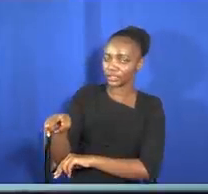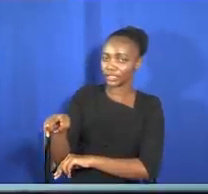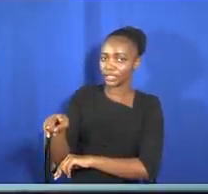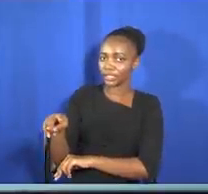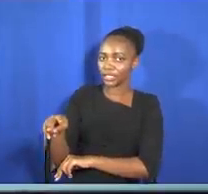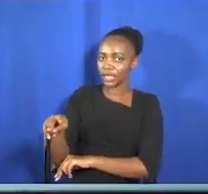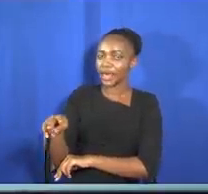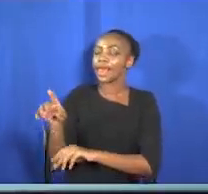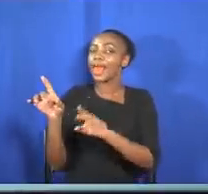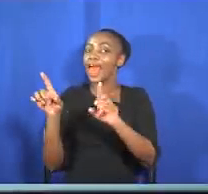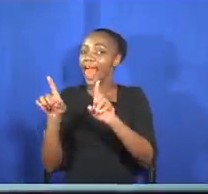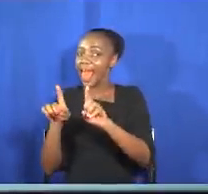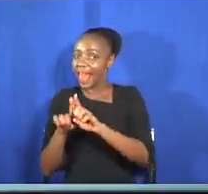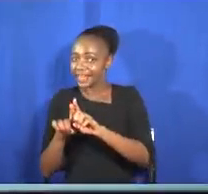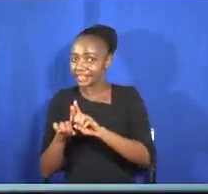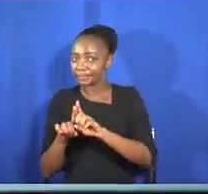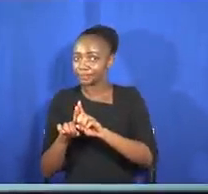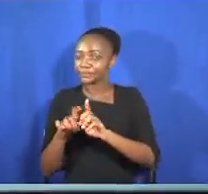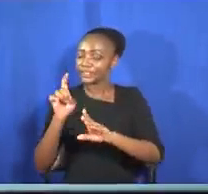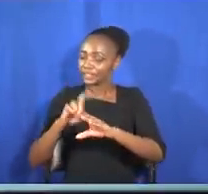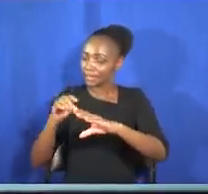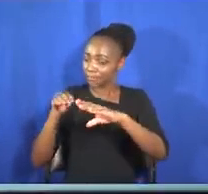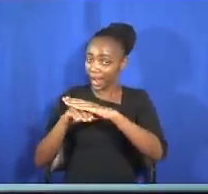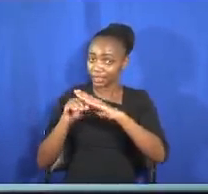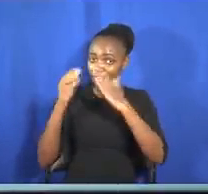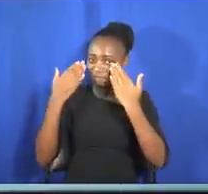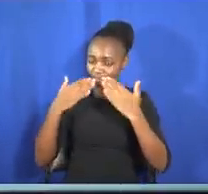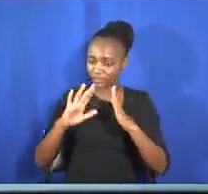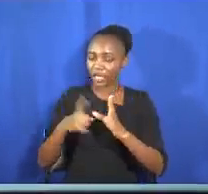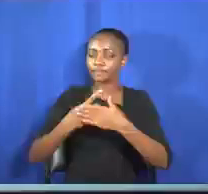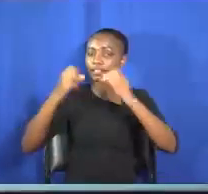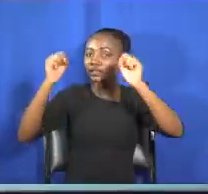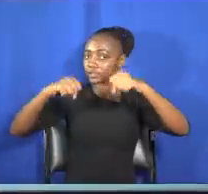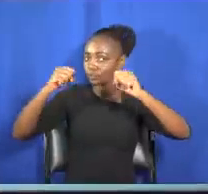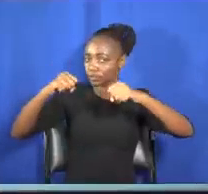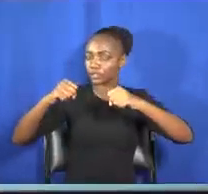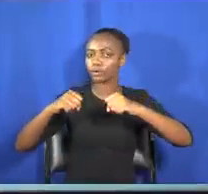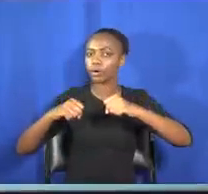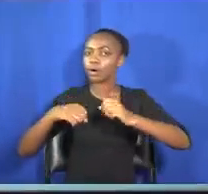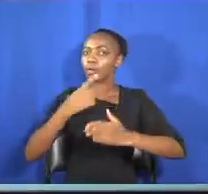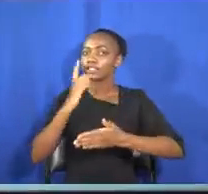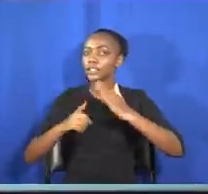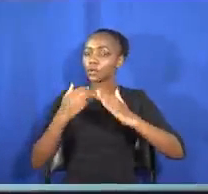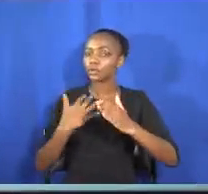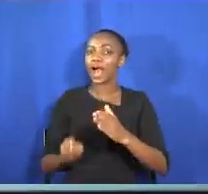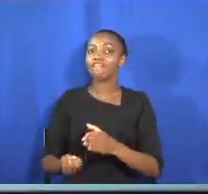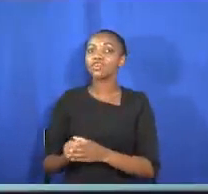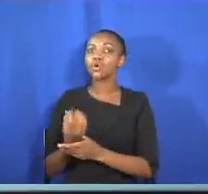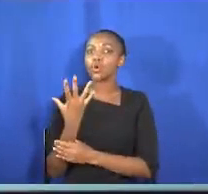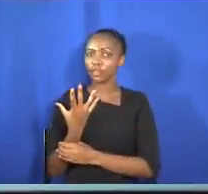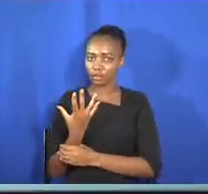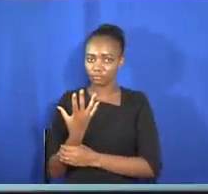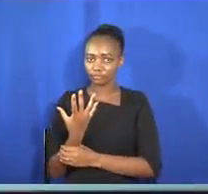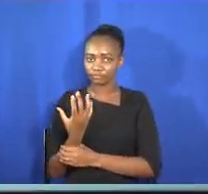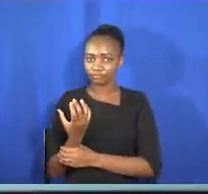attitudes, and then when they have acquired those ones, they are able to, we can say there is some